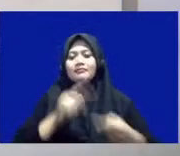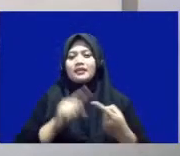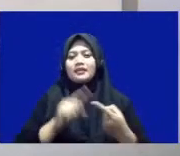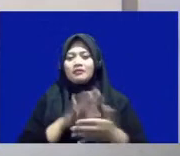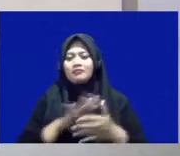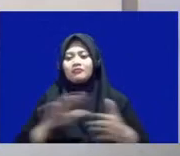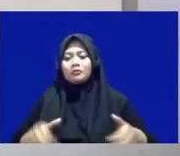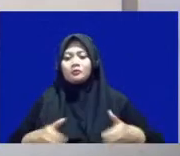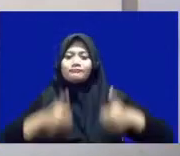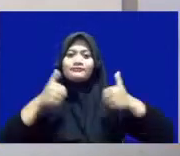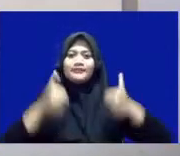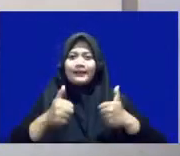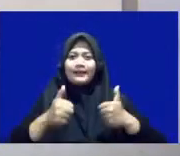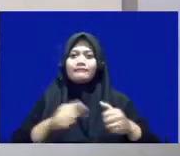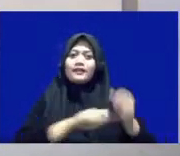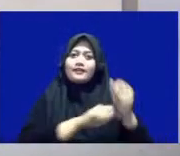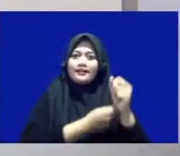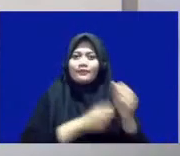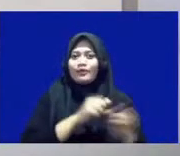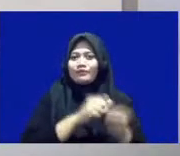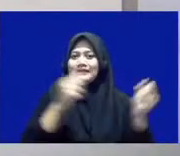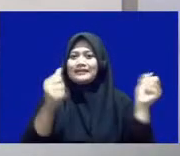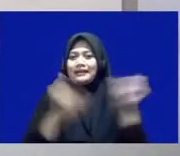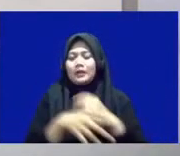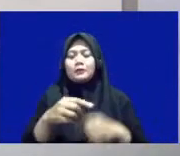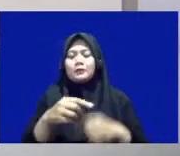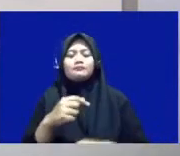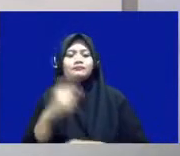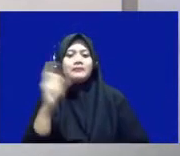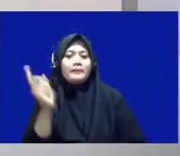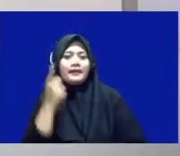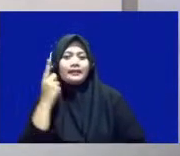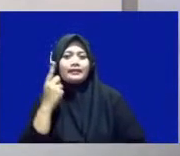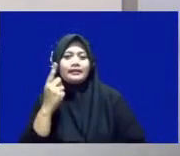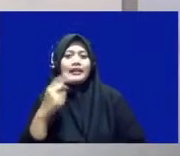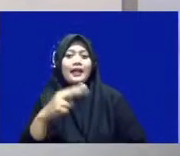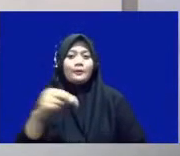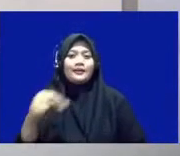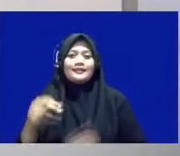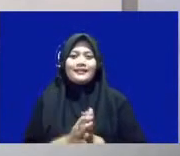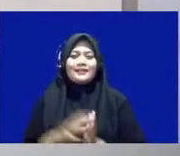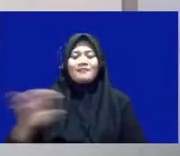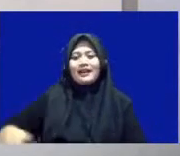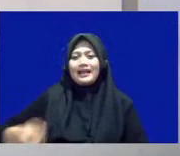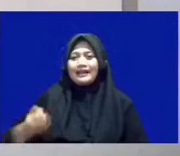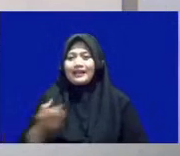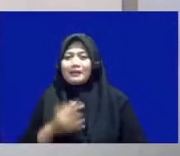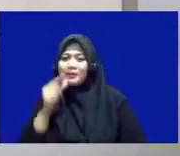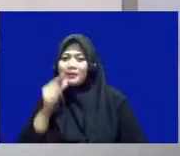of Bangladesh, we would like to invite Director Cyclone Preparedness Program,